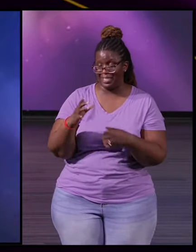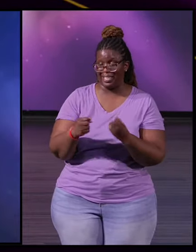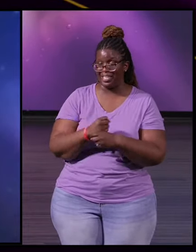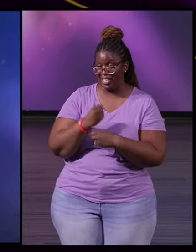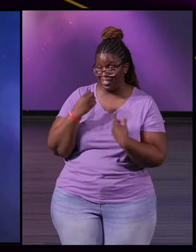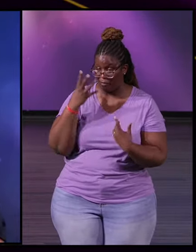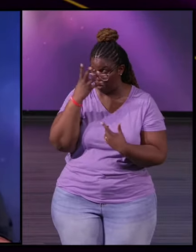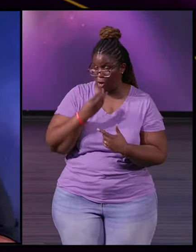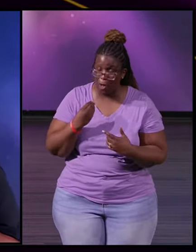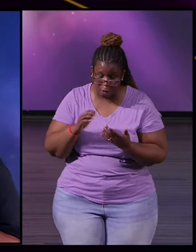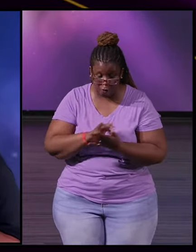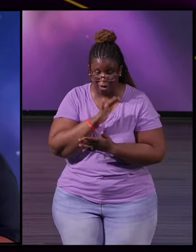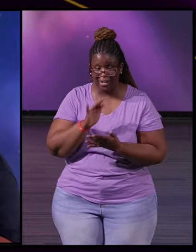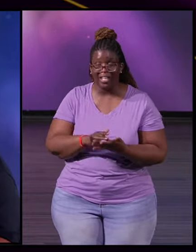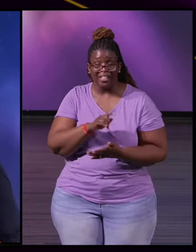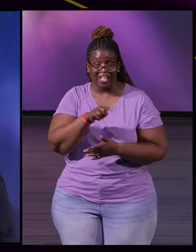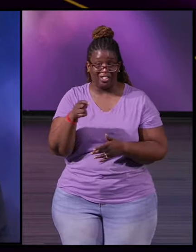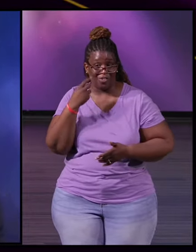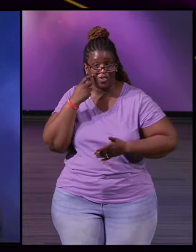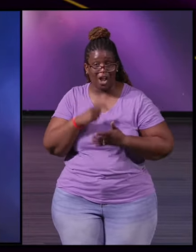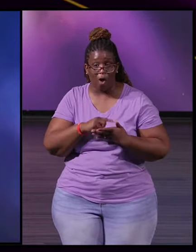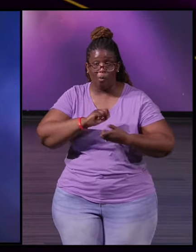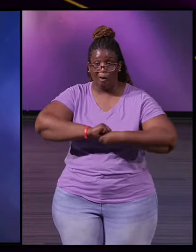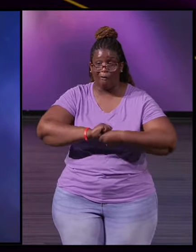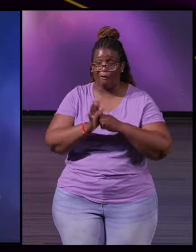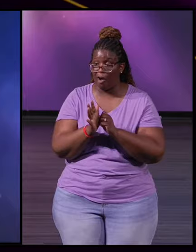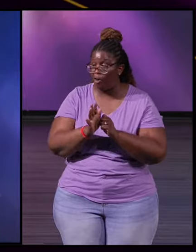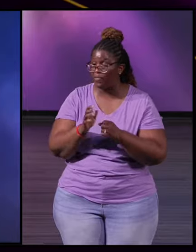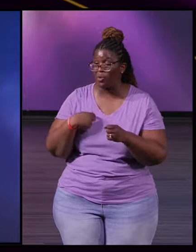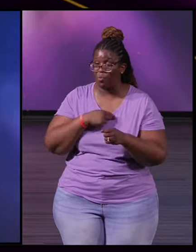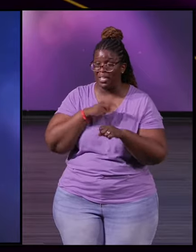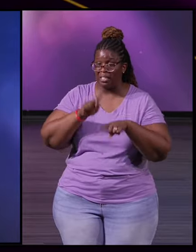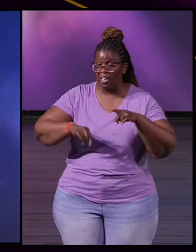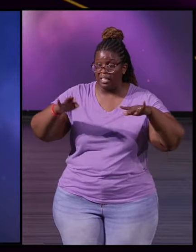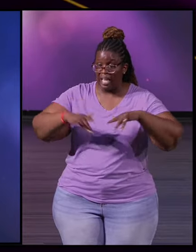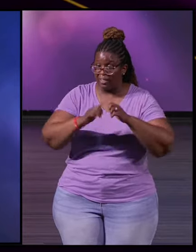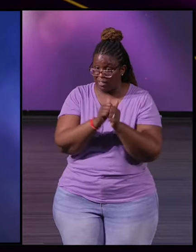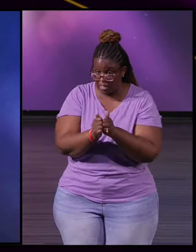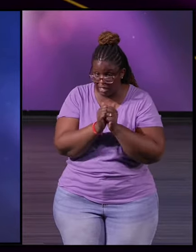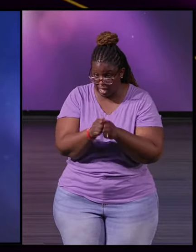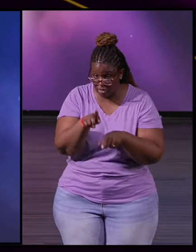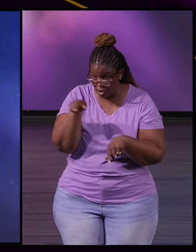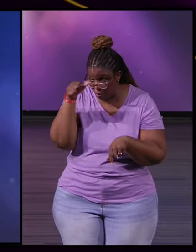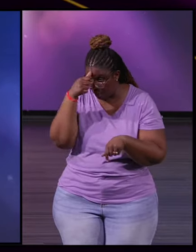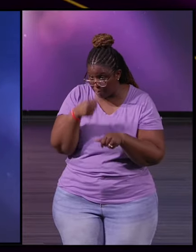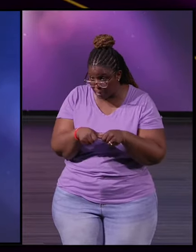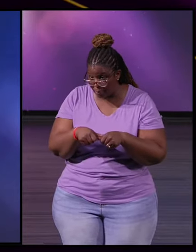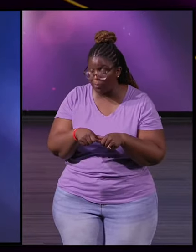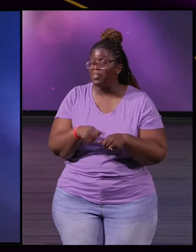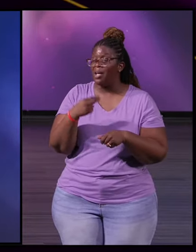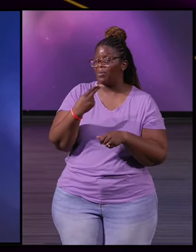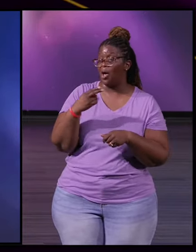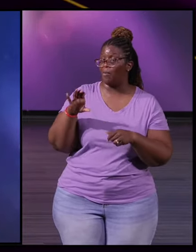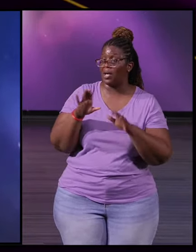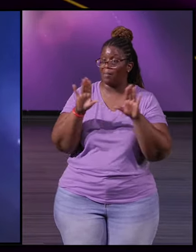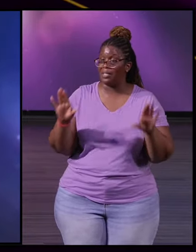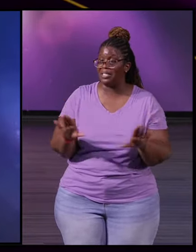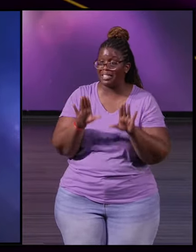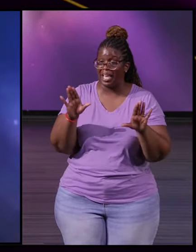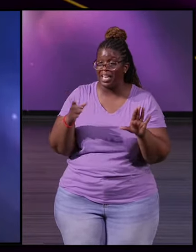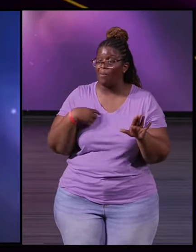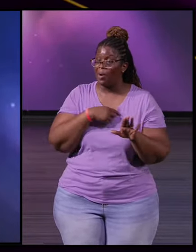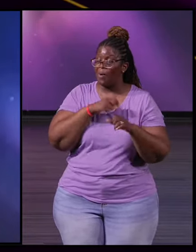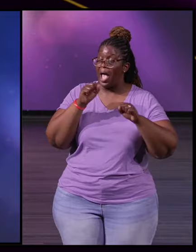y'all know or recognize that after COVID, when our family couldn't gather physically together, it was homecoming Sunday when we were able to get